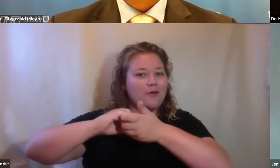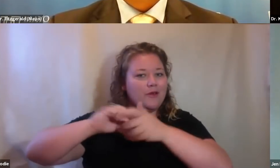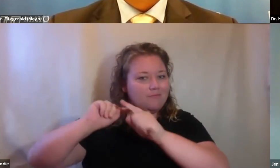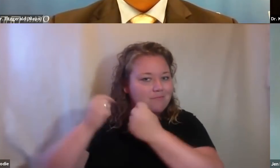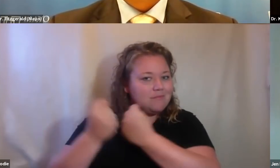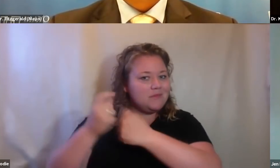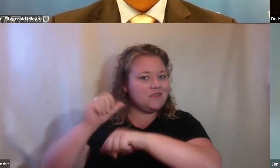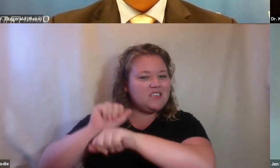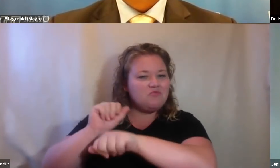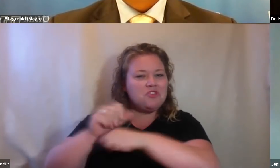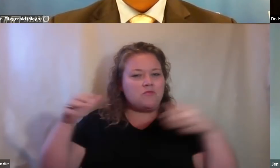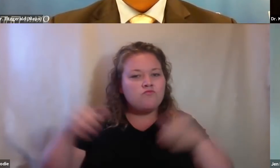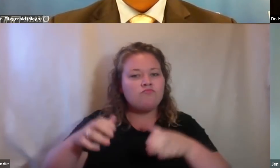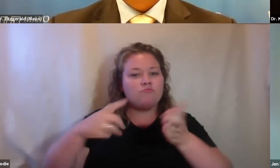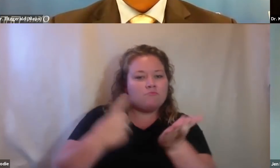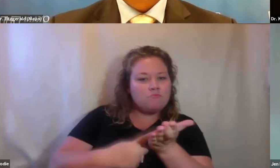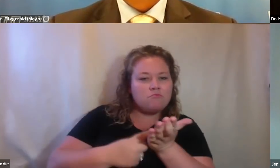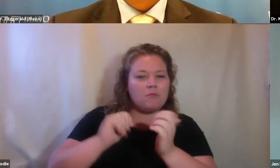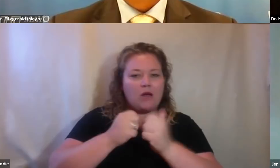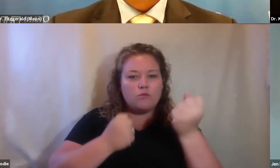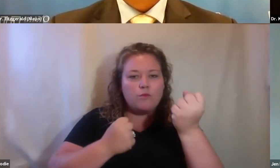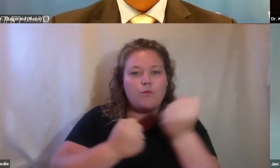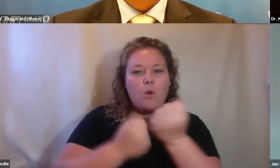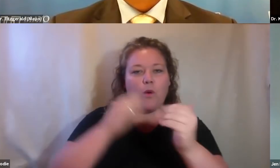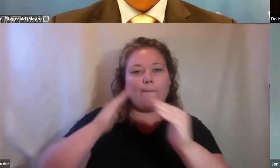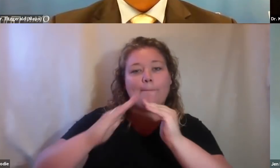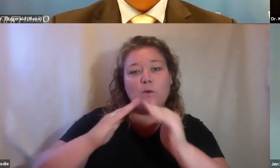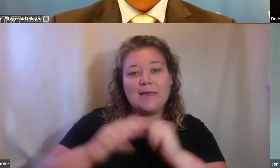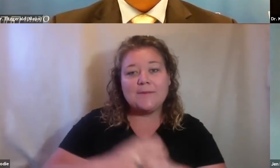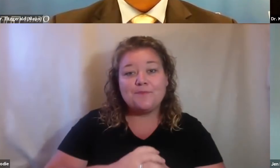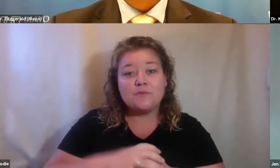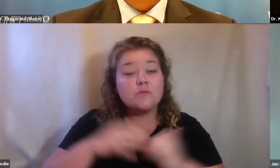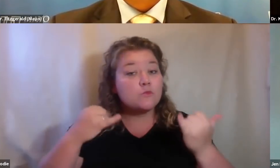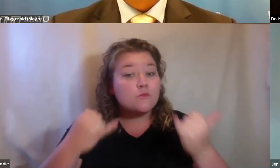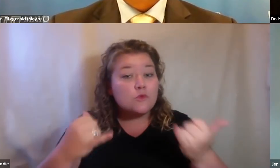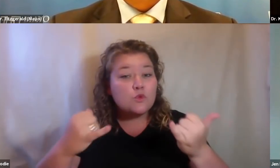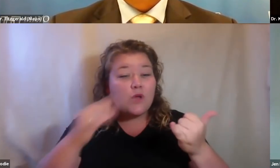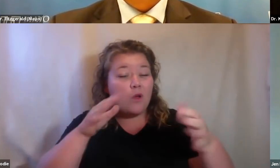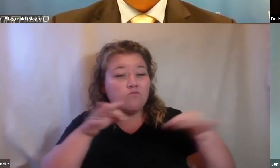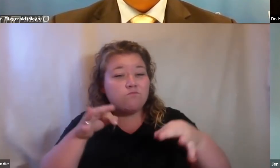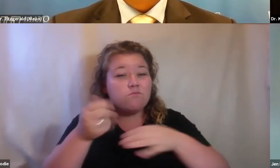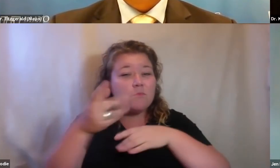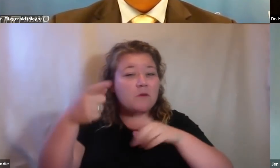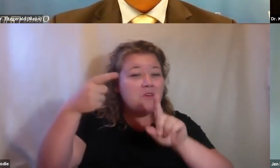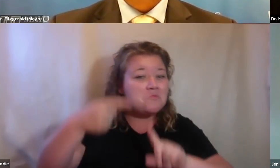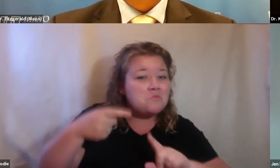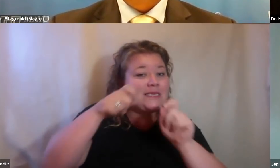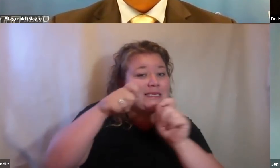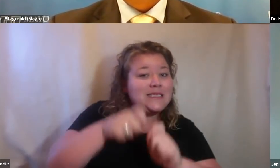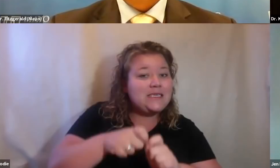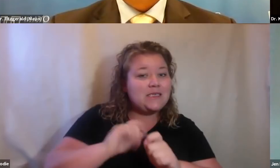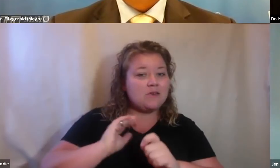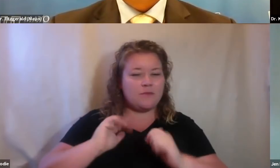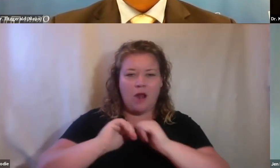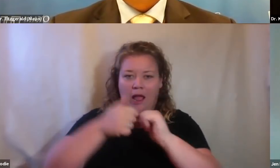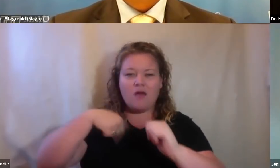come together and support our community. Today, we're going to share with you some details about the collaborative COVID assessment process so